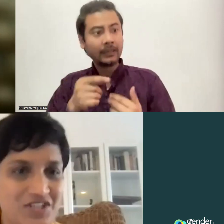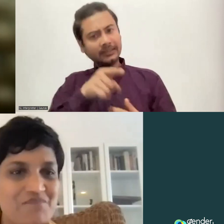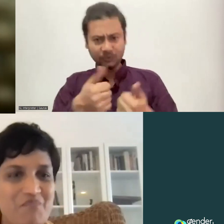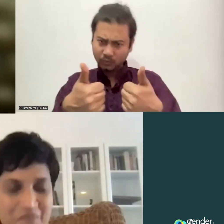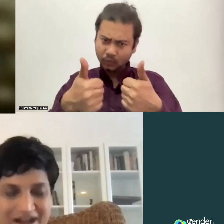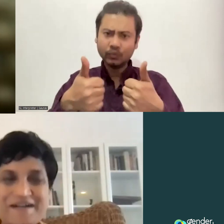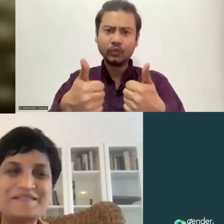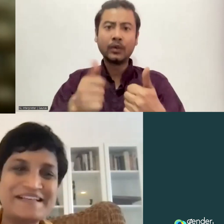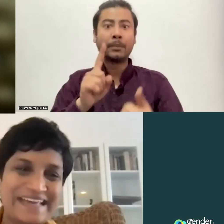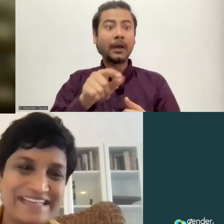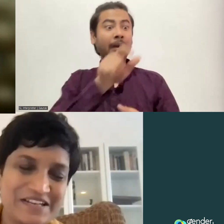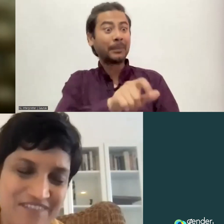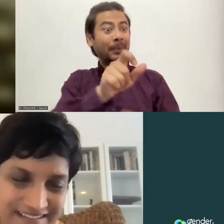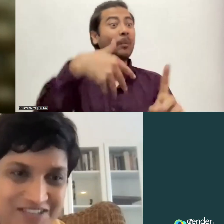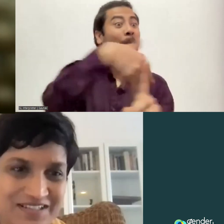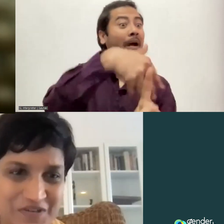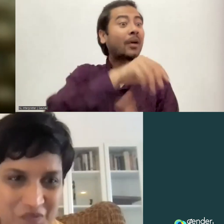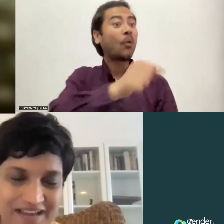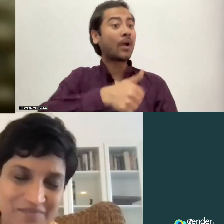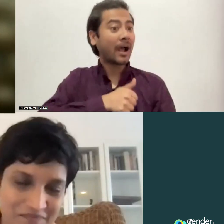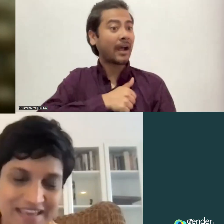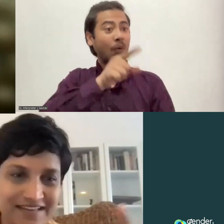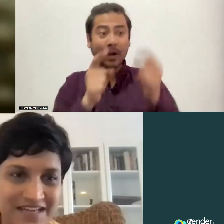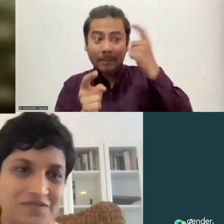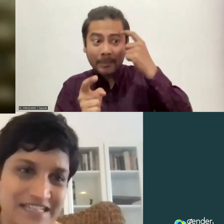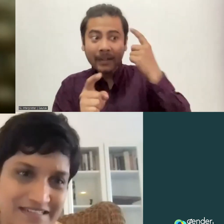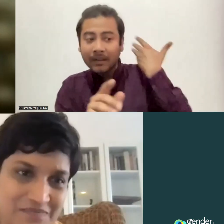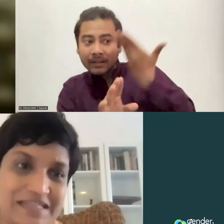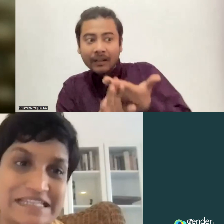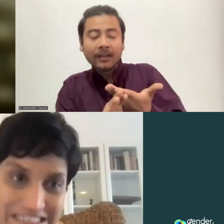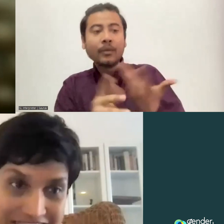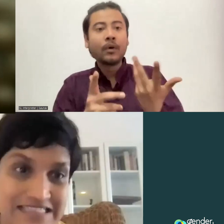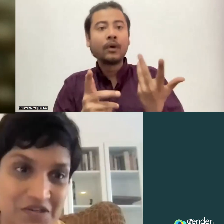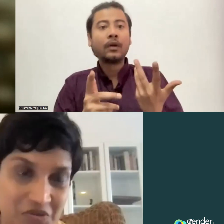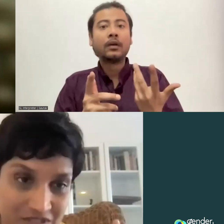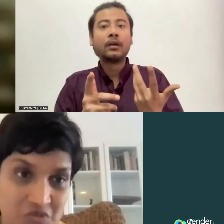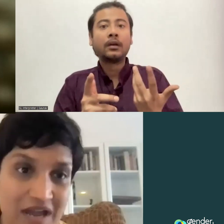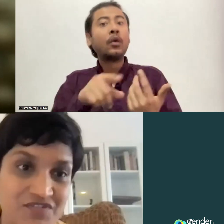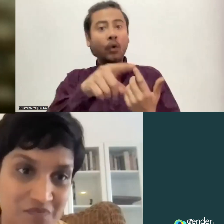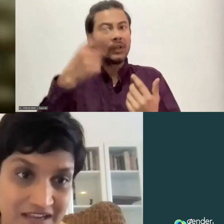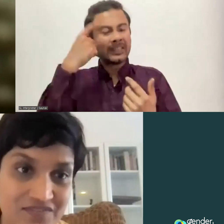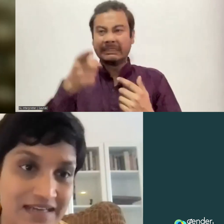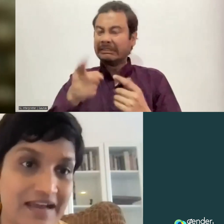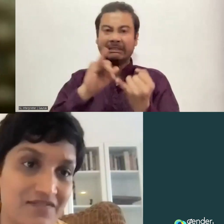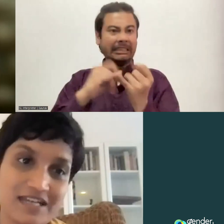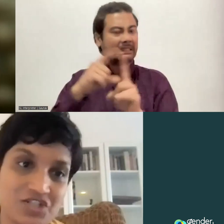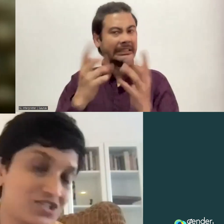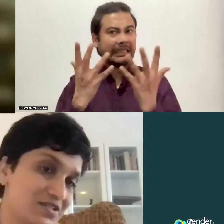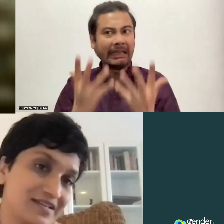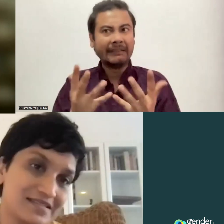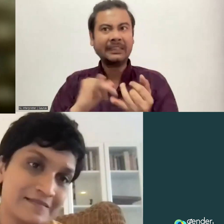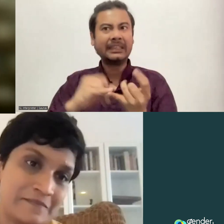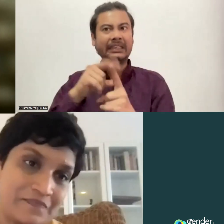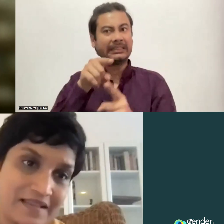it's actually, it is in fact actually quite, and I'm making it sound tedious, but it is, you do have to give that kind of